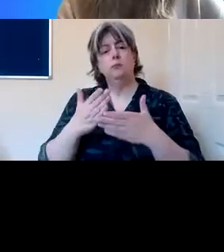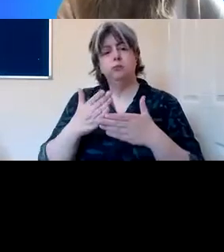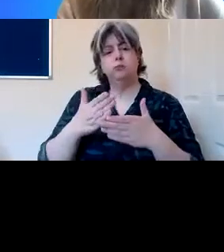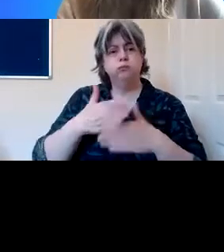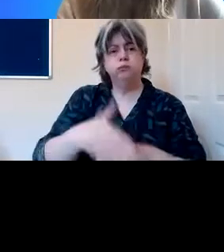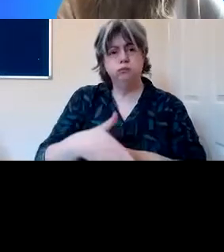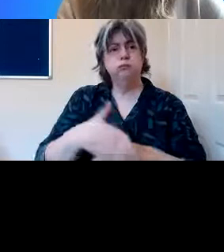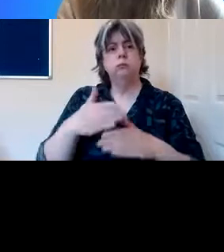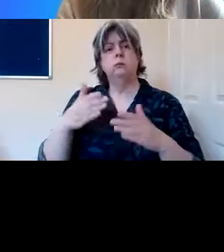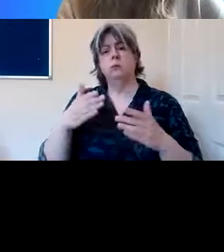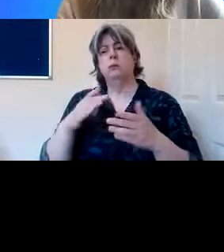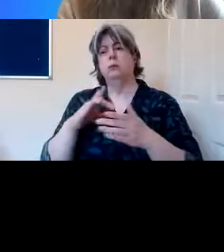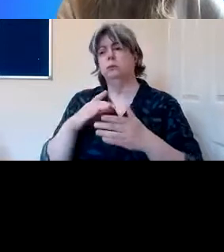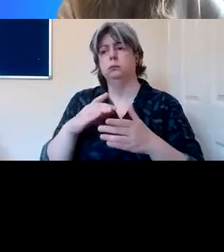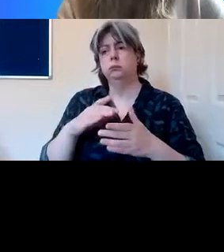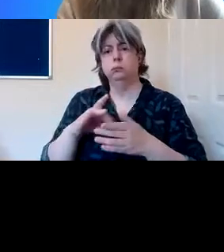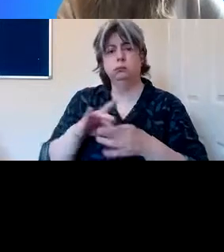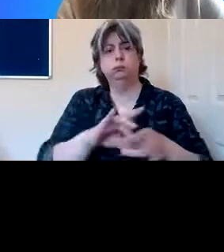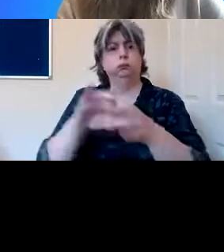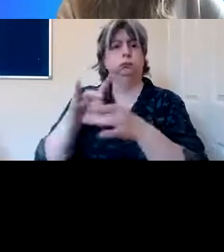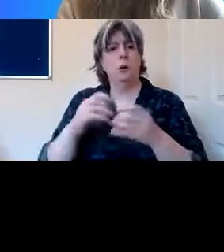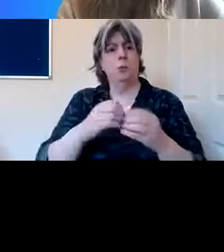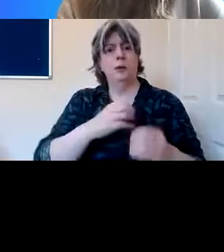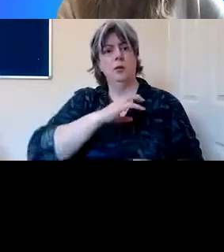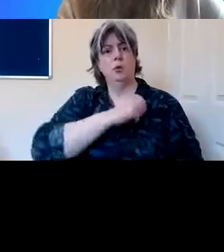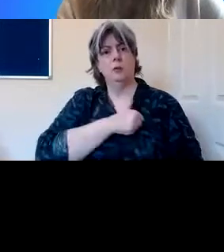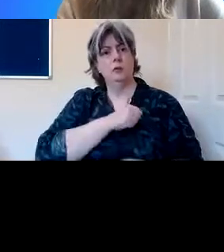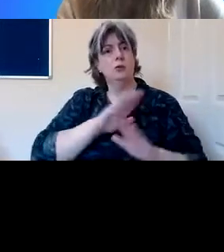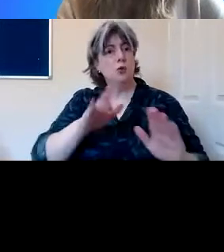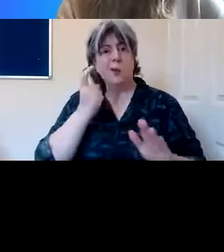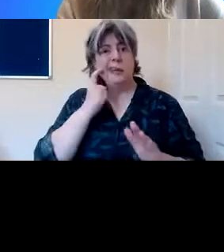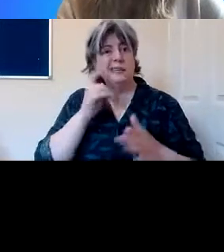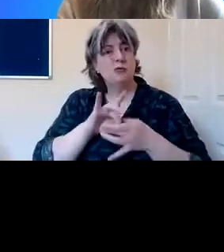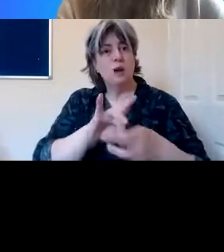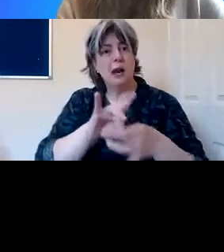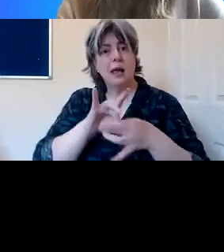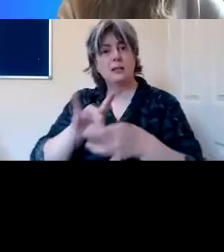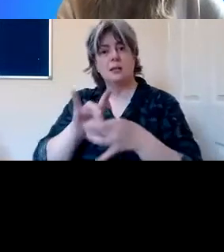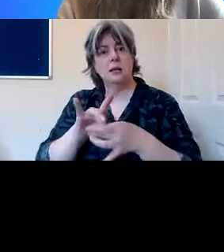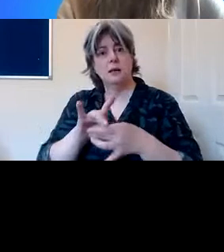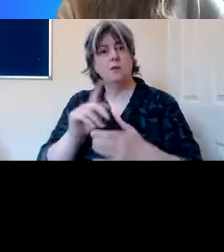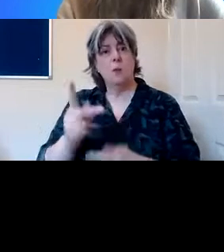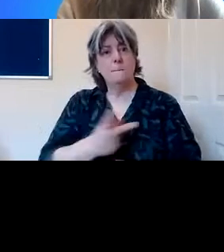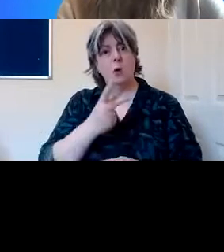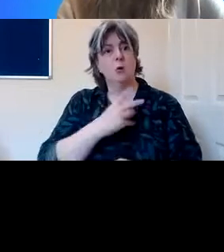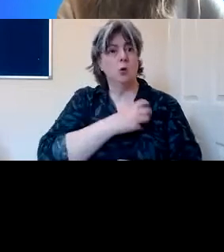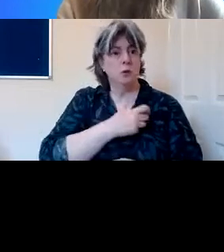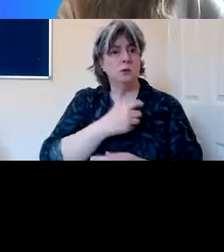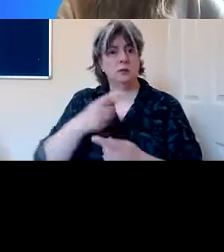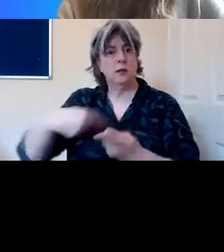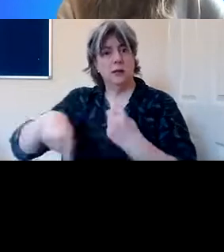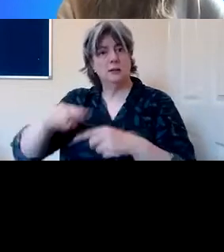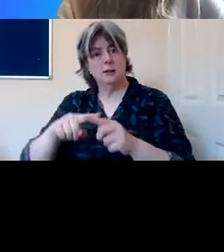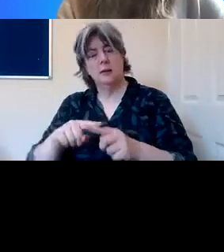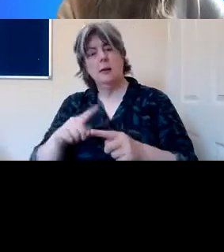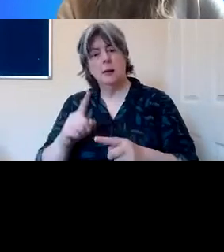closely with all of the trade unions. It hasn't been an easy relationship on either side, but it has been a sincere